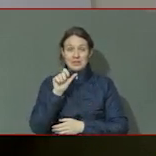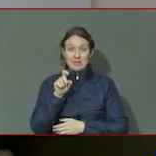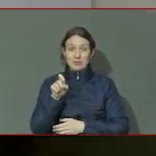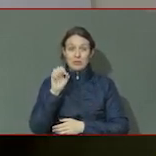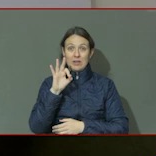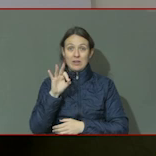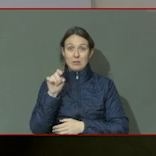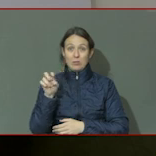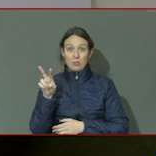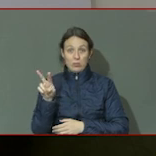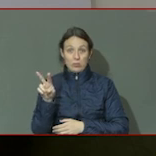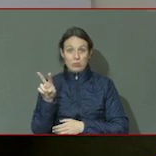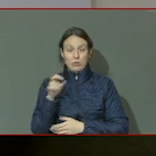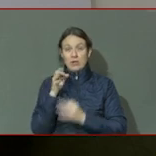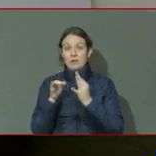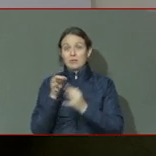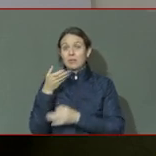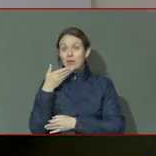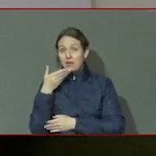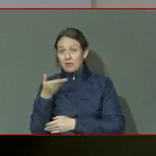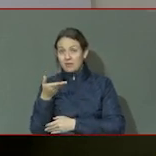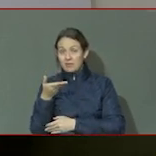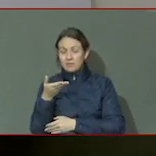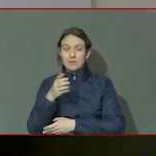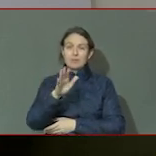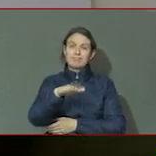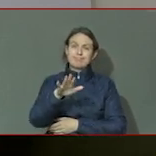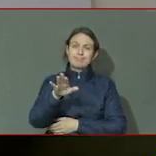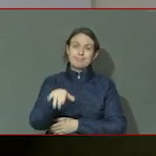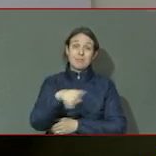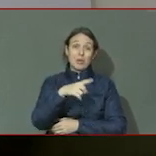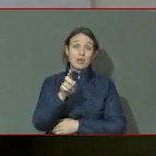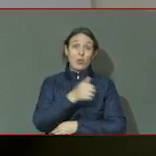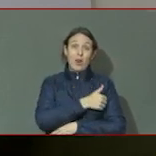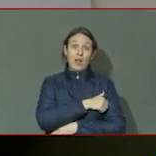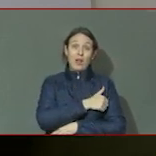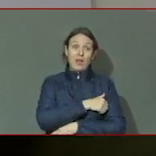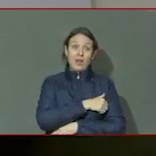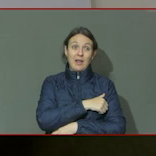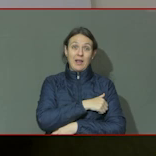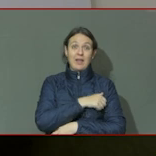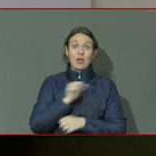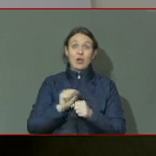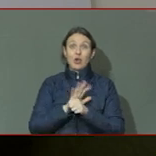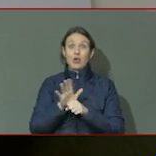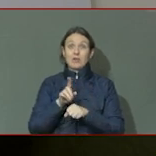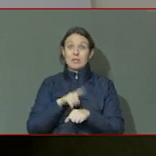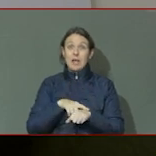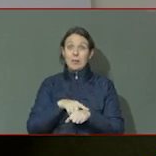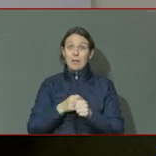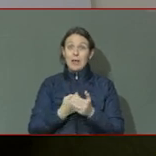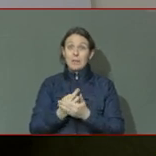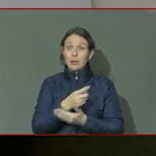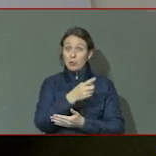6.3.2, fully explain your answer. Boys and girls, you're lucky. Due to COVID, you're lucky.